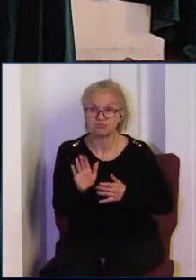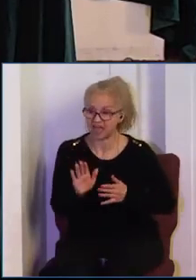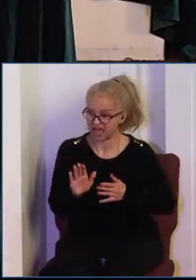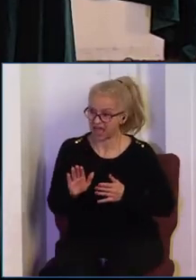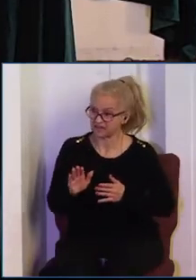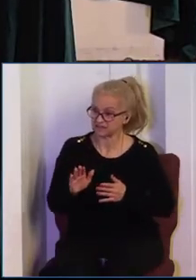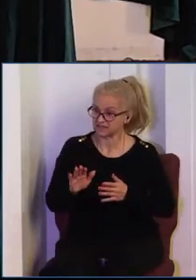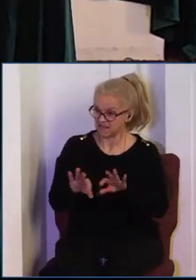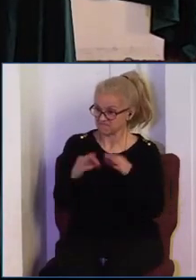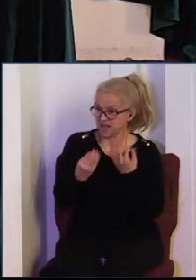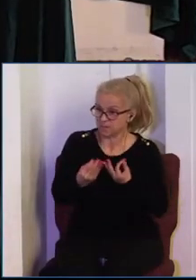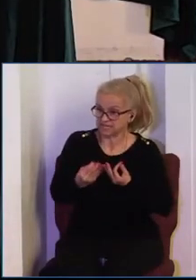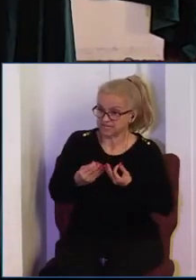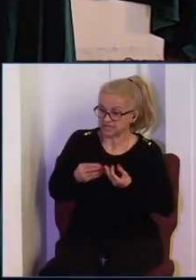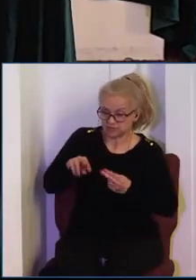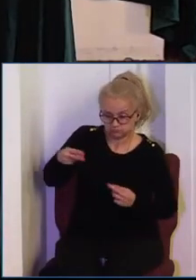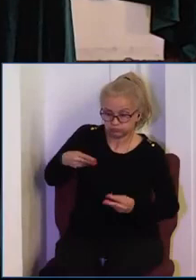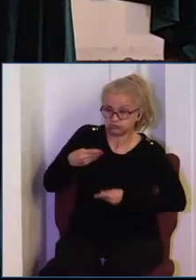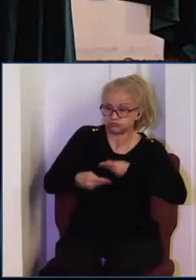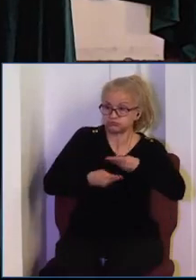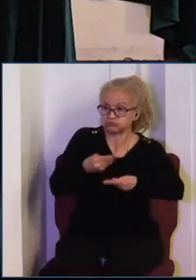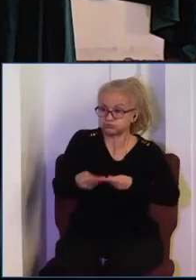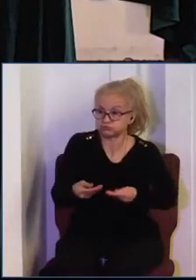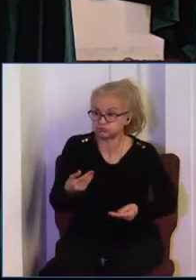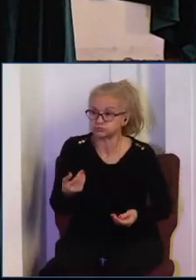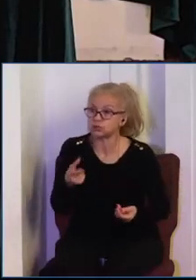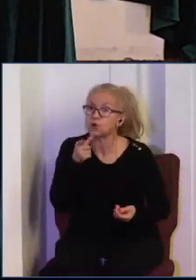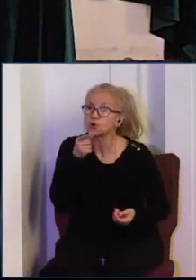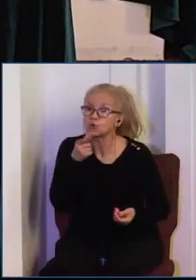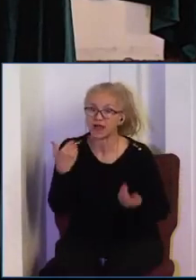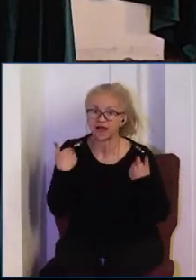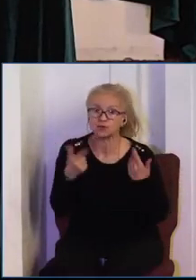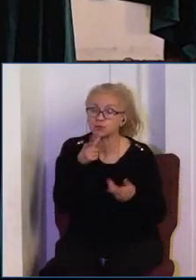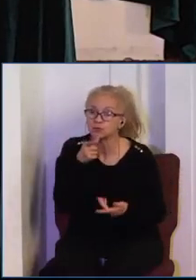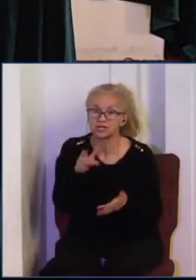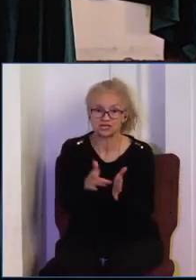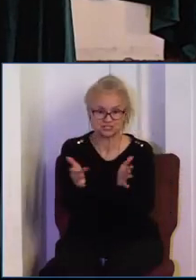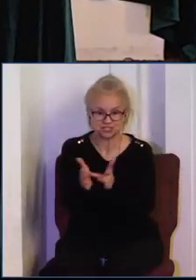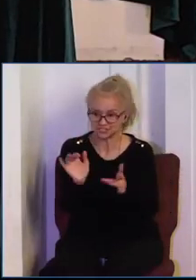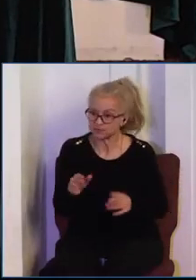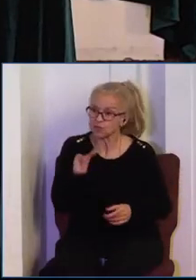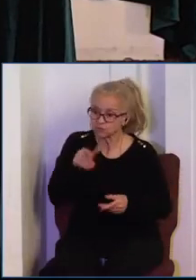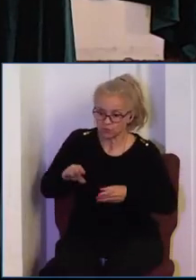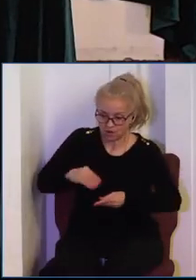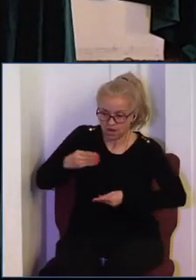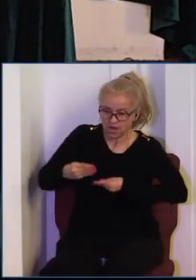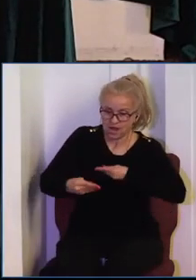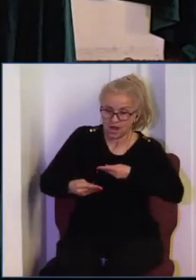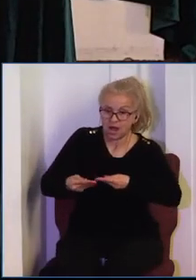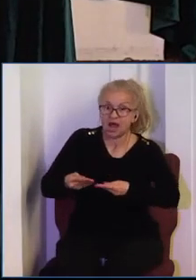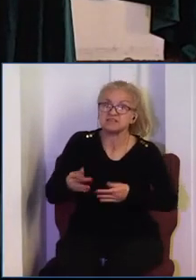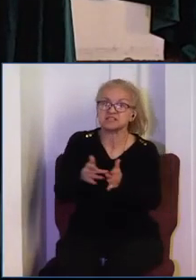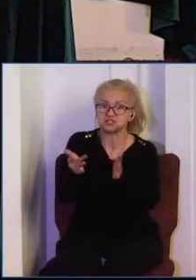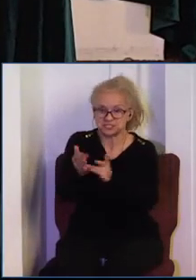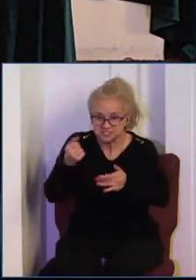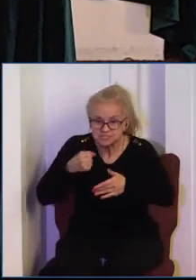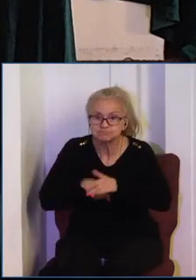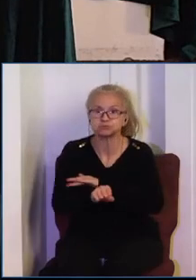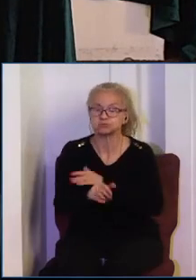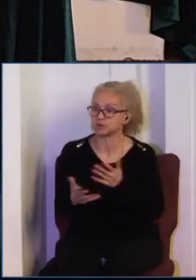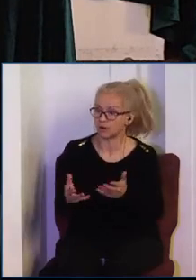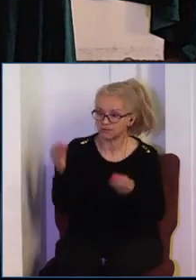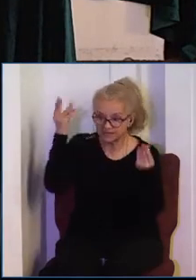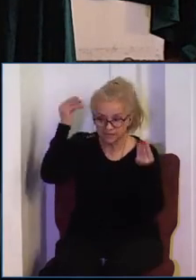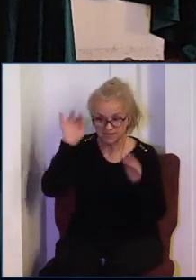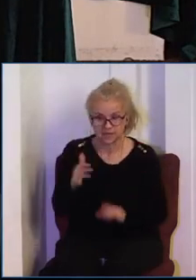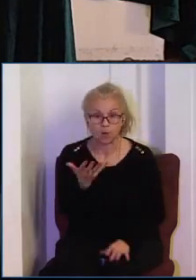lineage, we have Jesus. Through that lineage, we have Jesus. Now think about